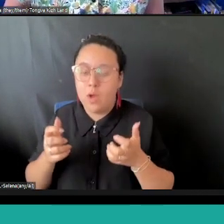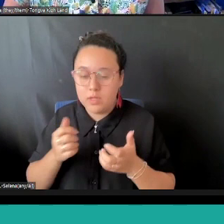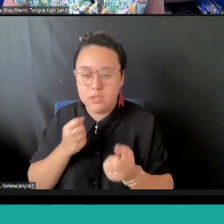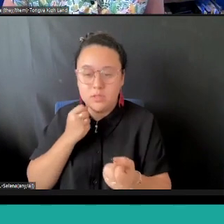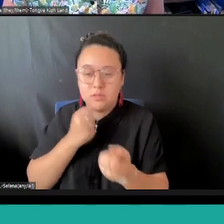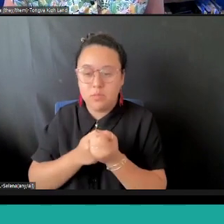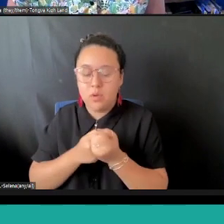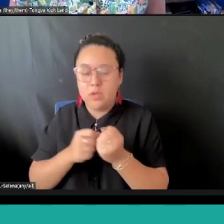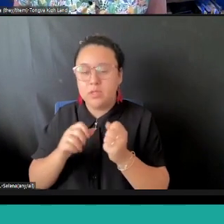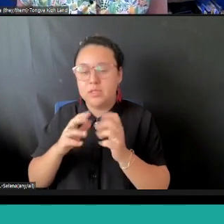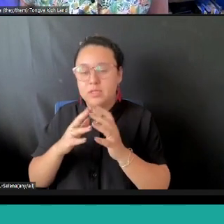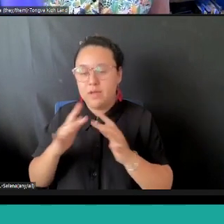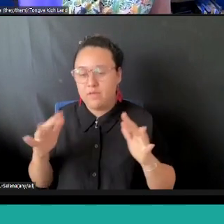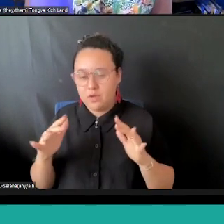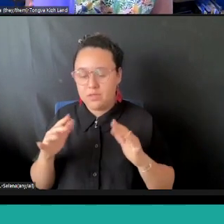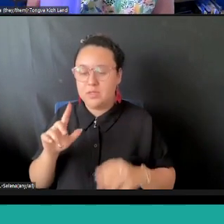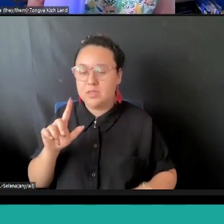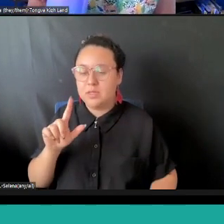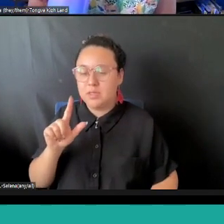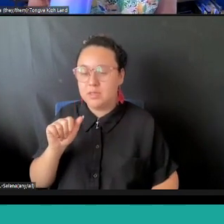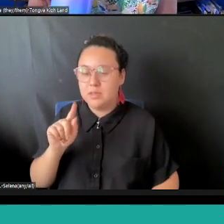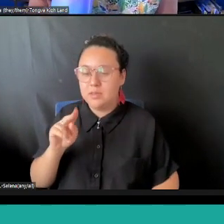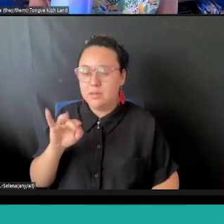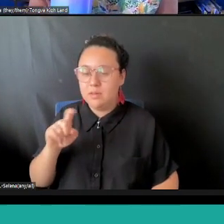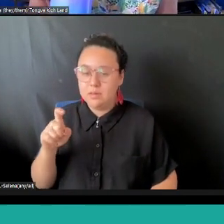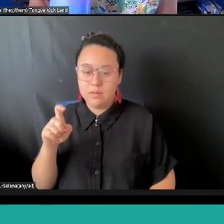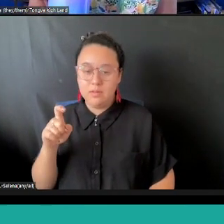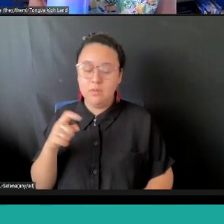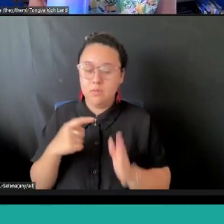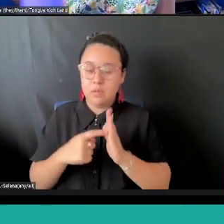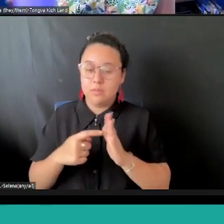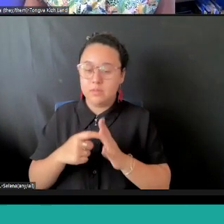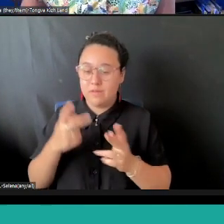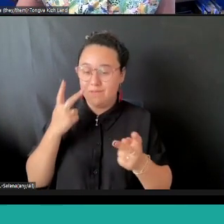Latinx representation and visibility in the performing arts?